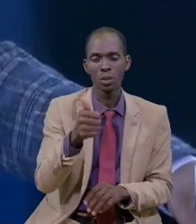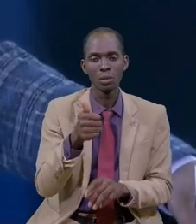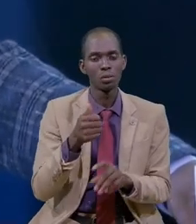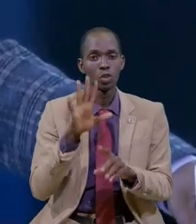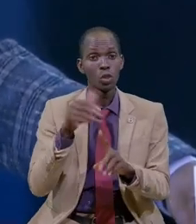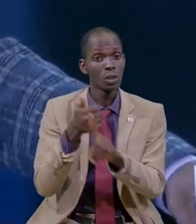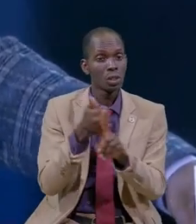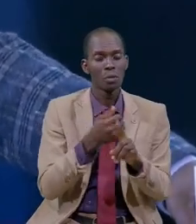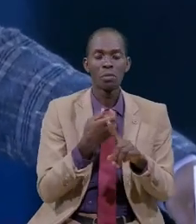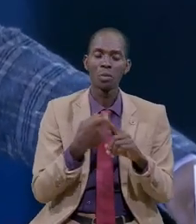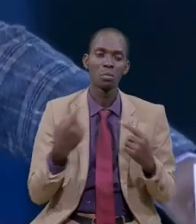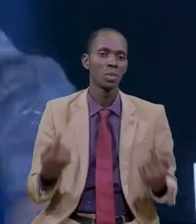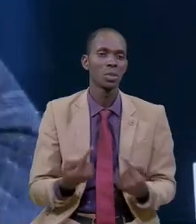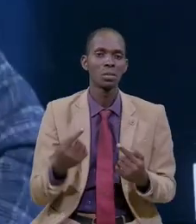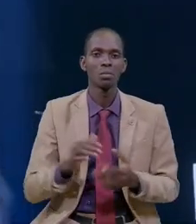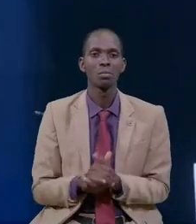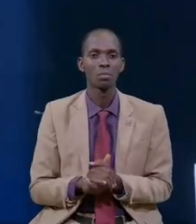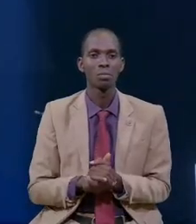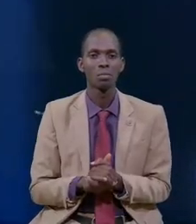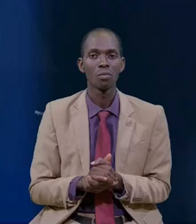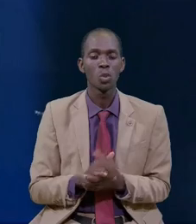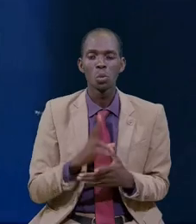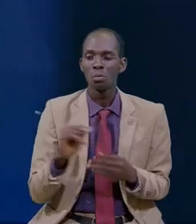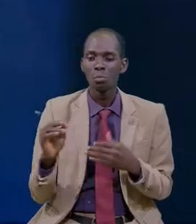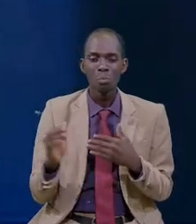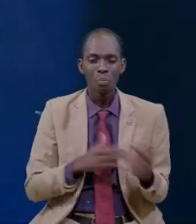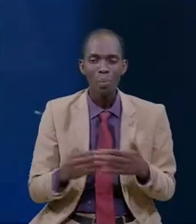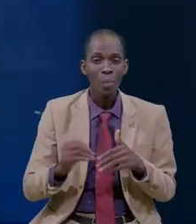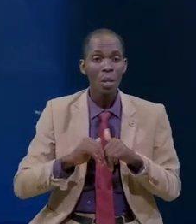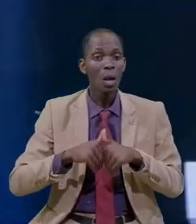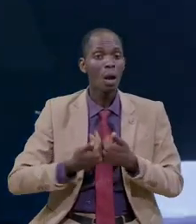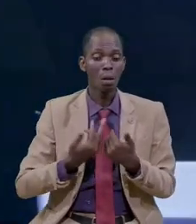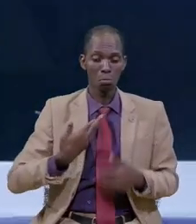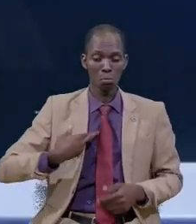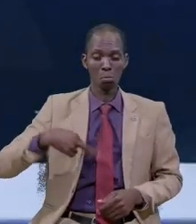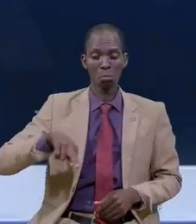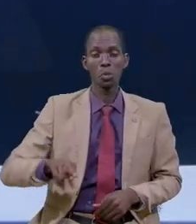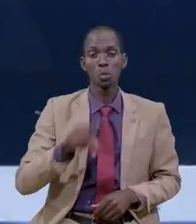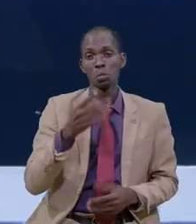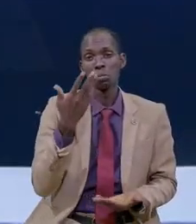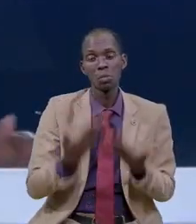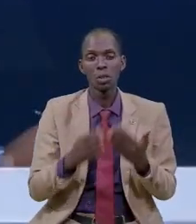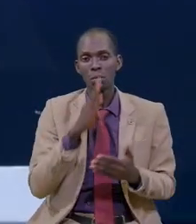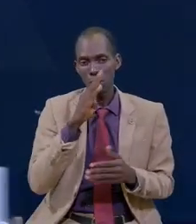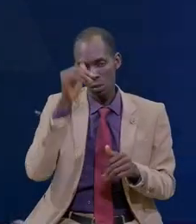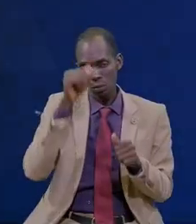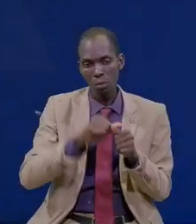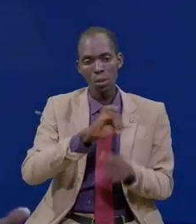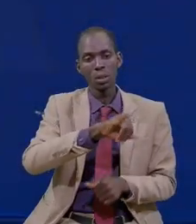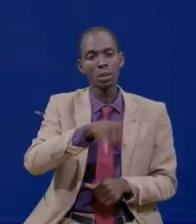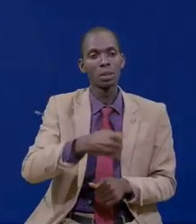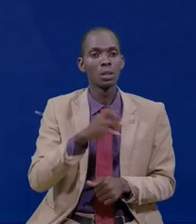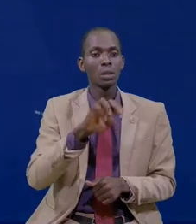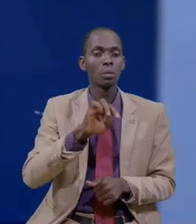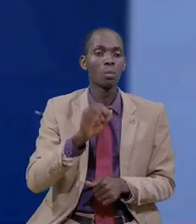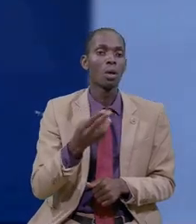pouvoir que tu as, tu ne peux pas te sauver du péché. No matter how religious you are, Jeremiah was religious, but he could not